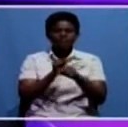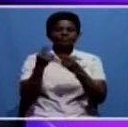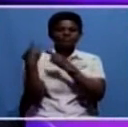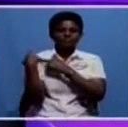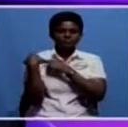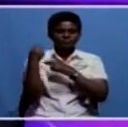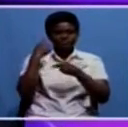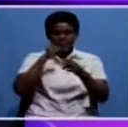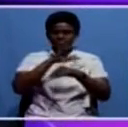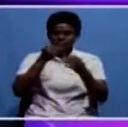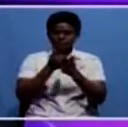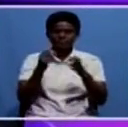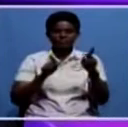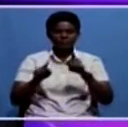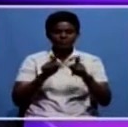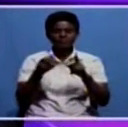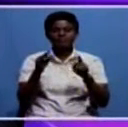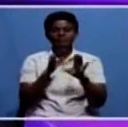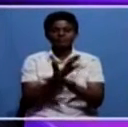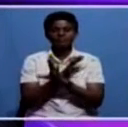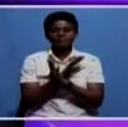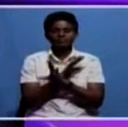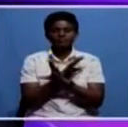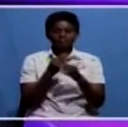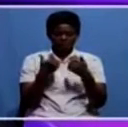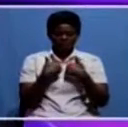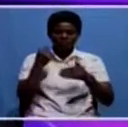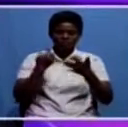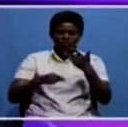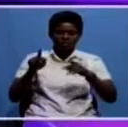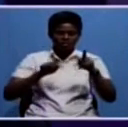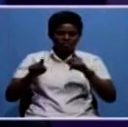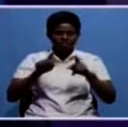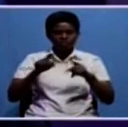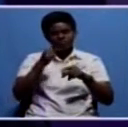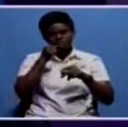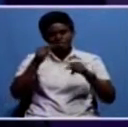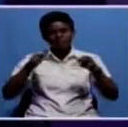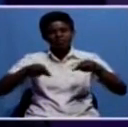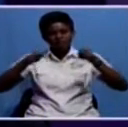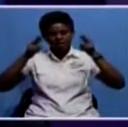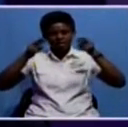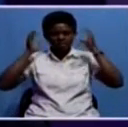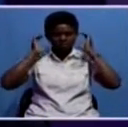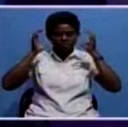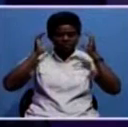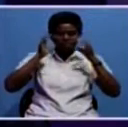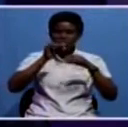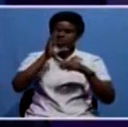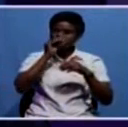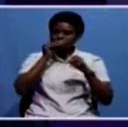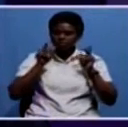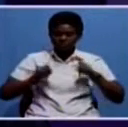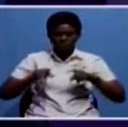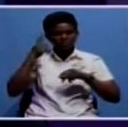the aspirations of the people of Zambia. There's what people would call a high-profile resignation of the spokesperson to the president. Quite